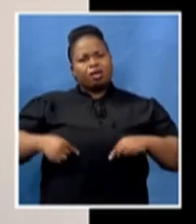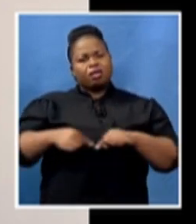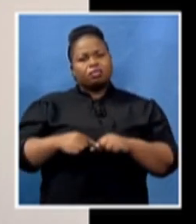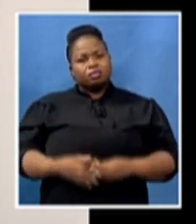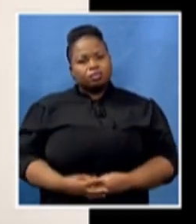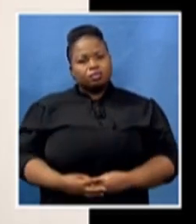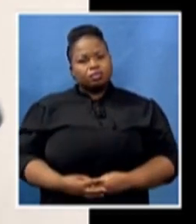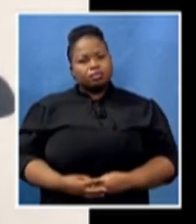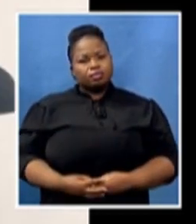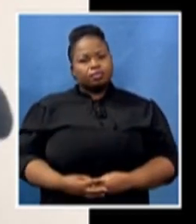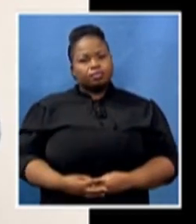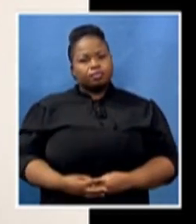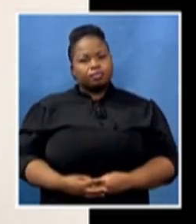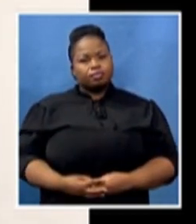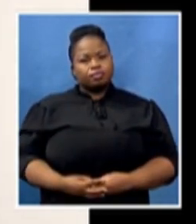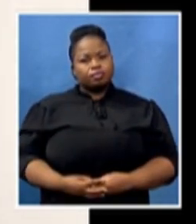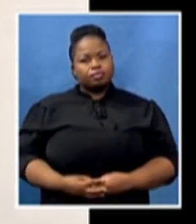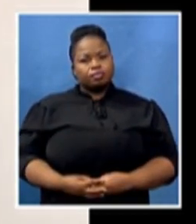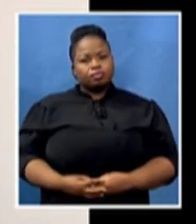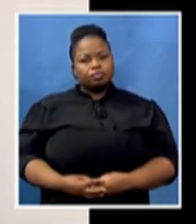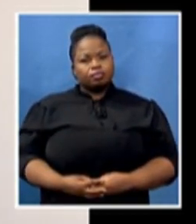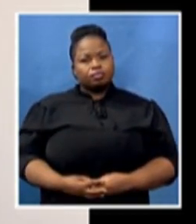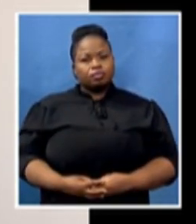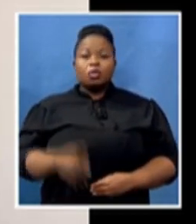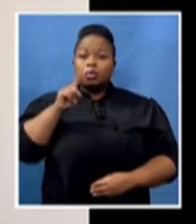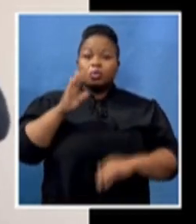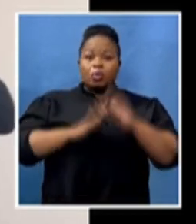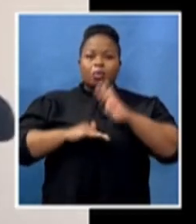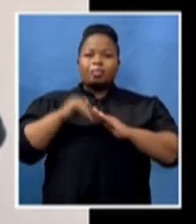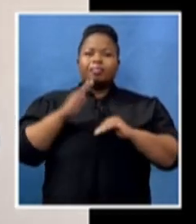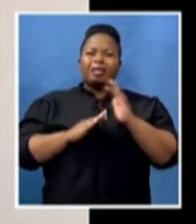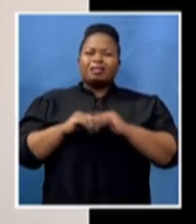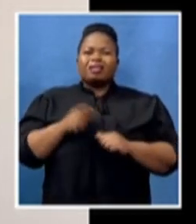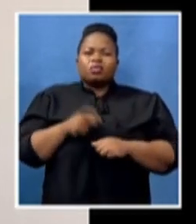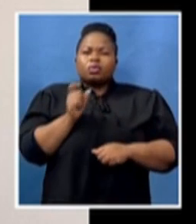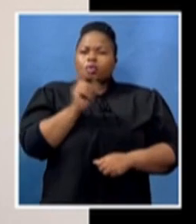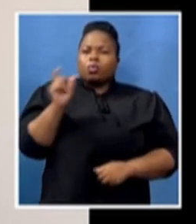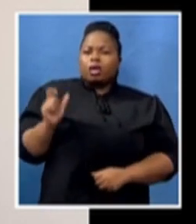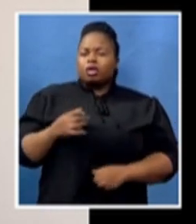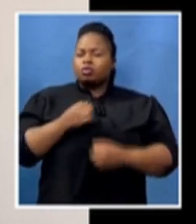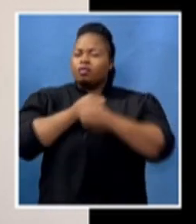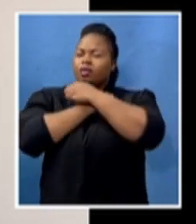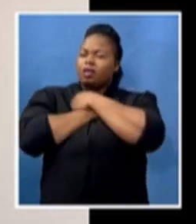You build us up with words of love and tear us down.